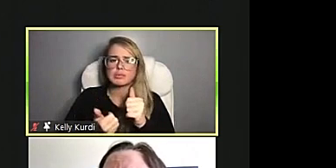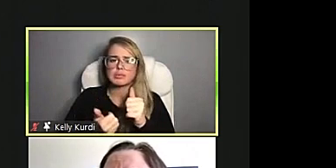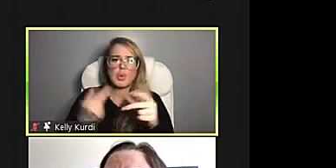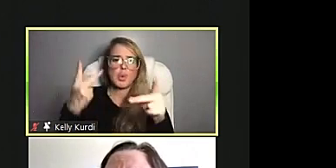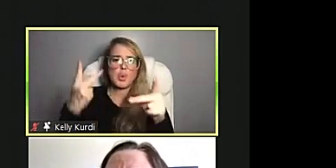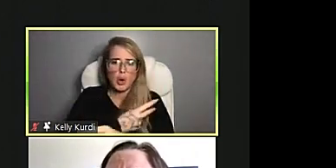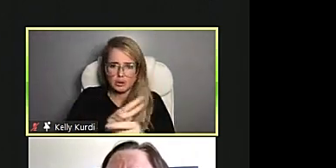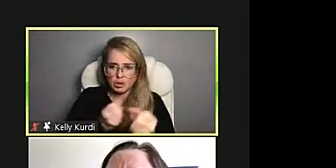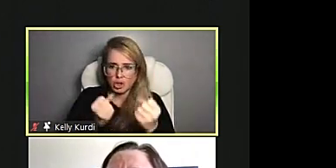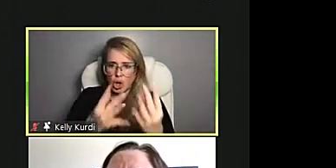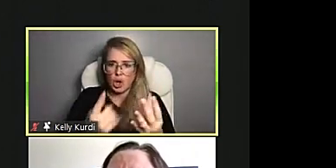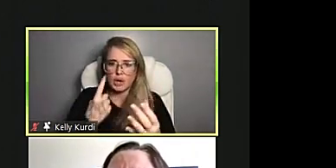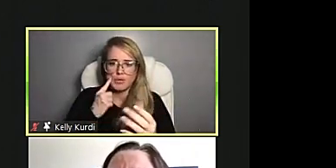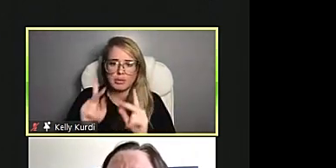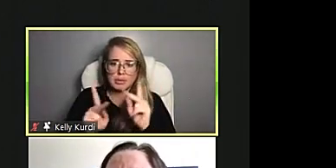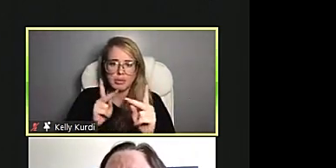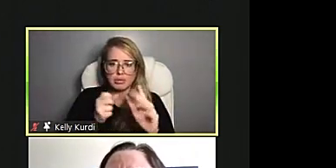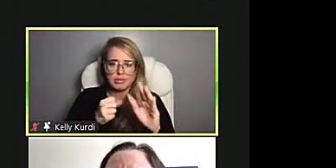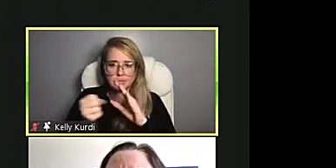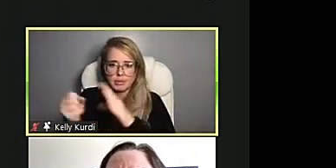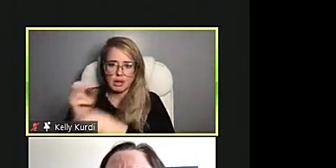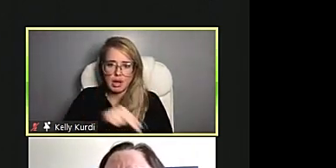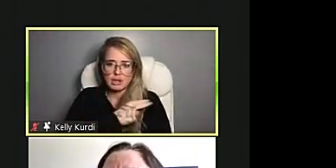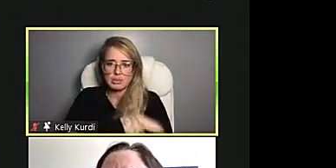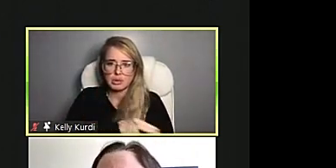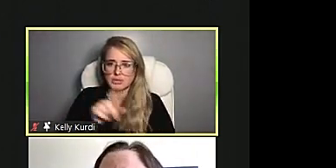folks to the hospital outside of COVID? Thank you.